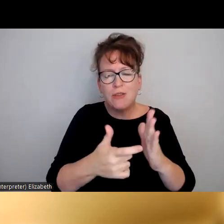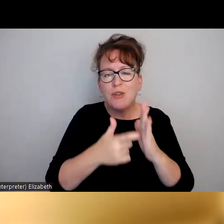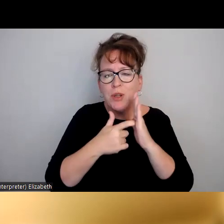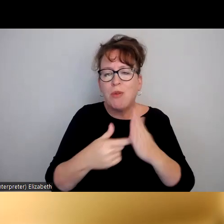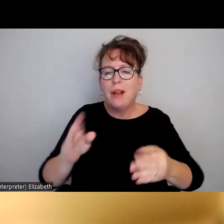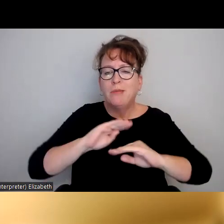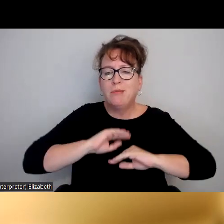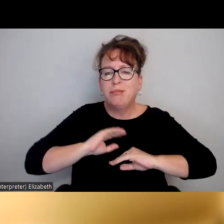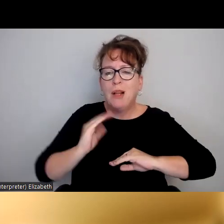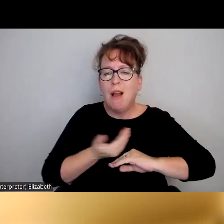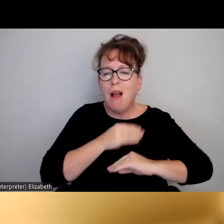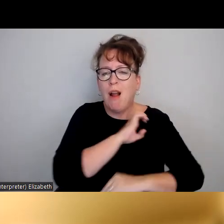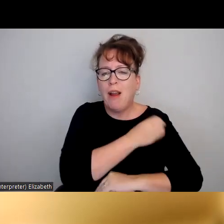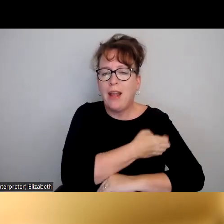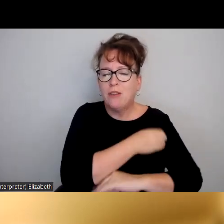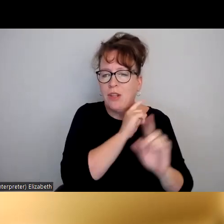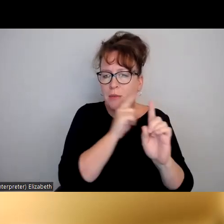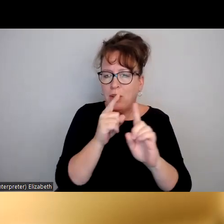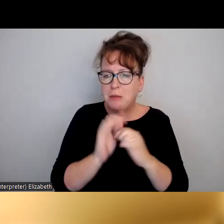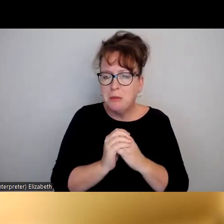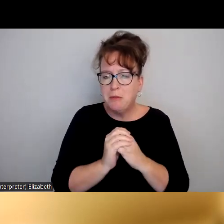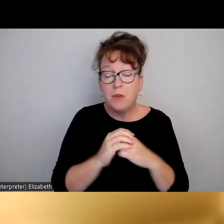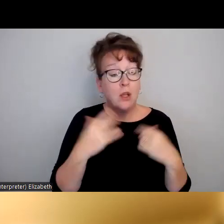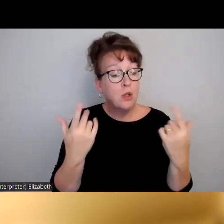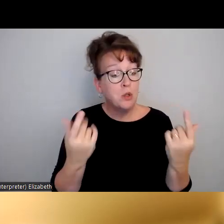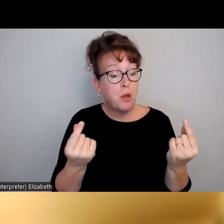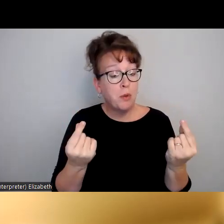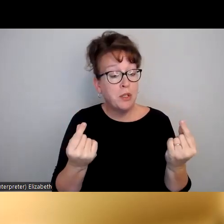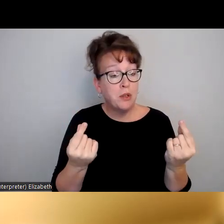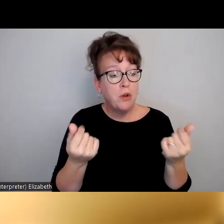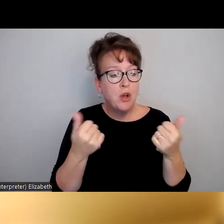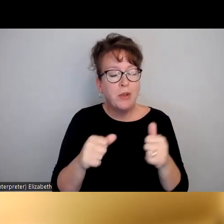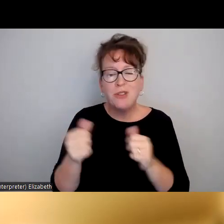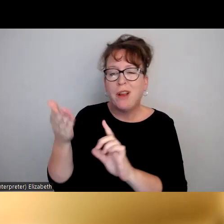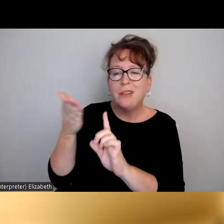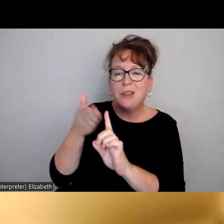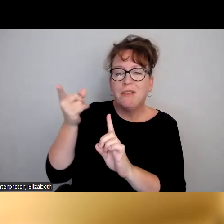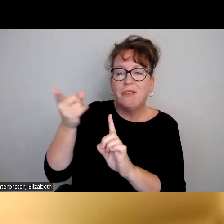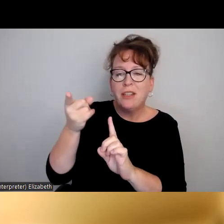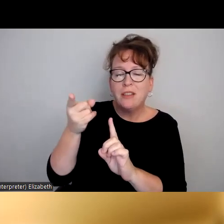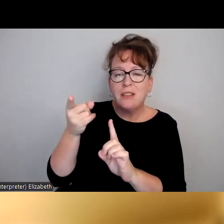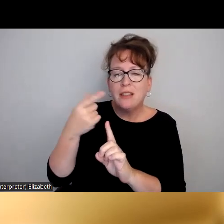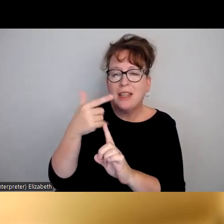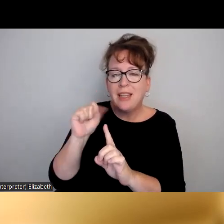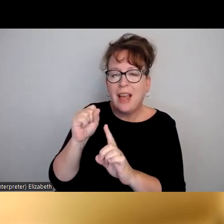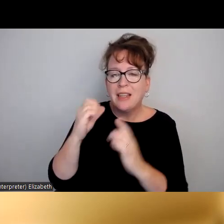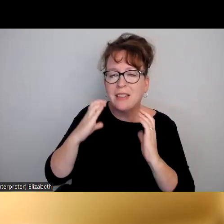objectives. So one of the things we're doing in that order is we're trying to dissuade gas customer expansion, align the process for setting rates